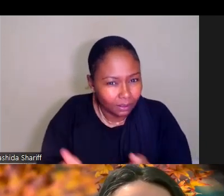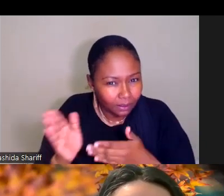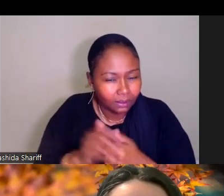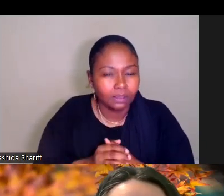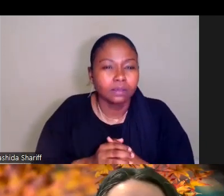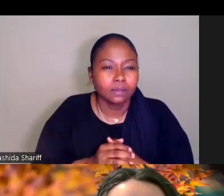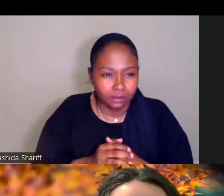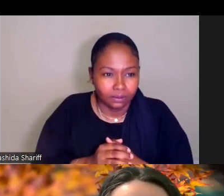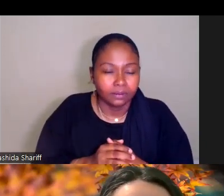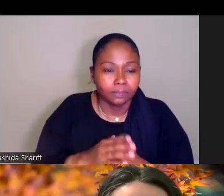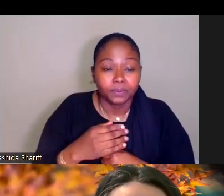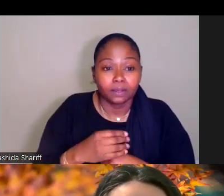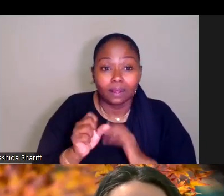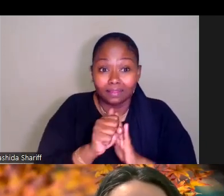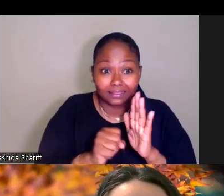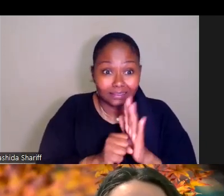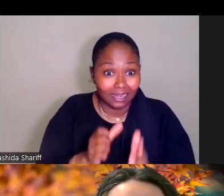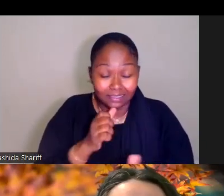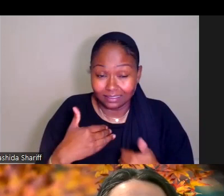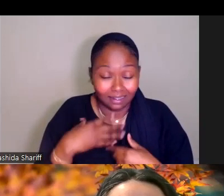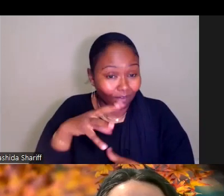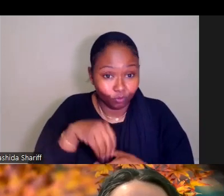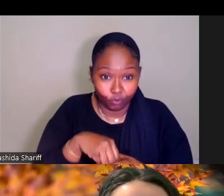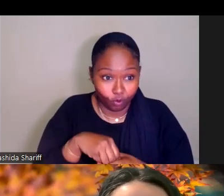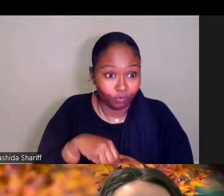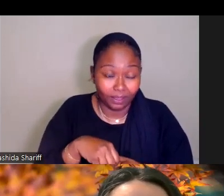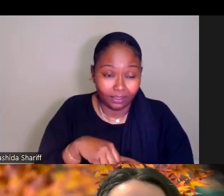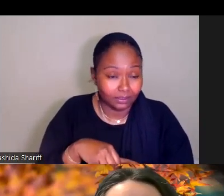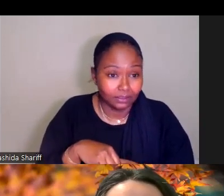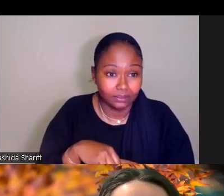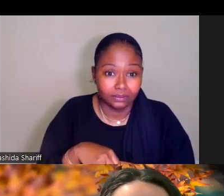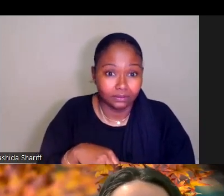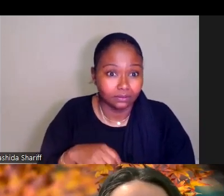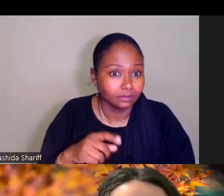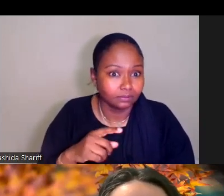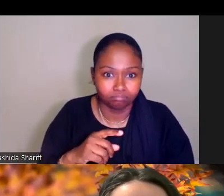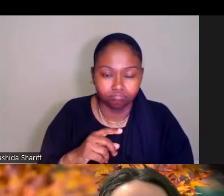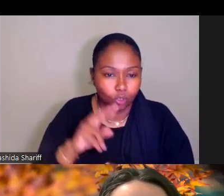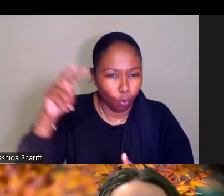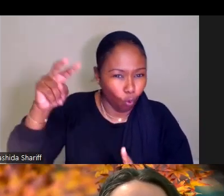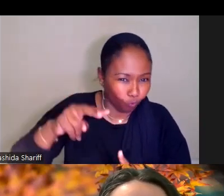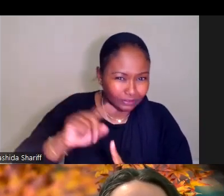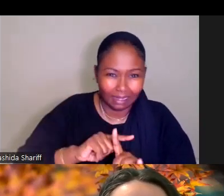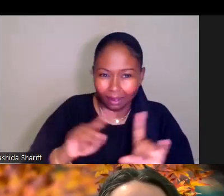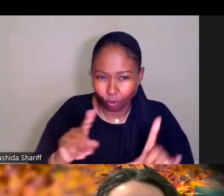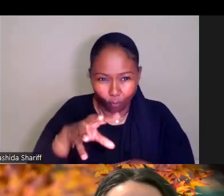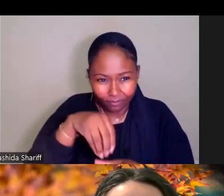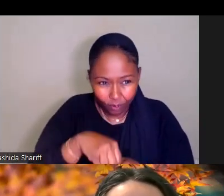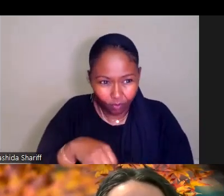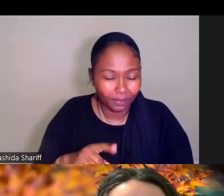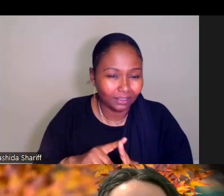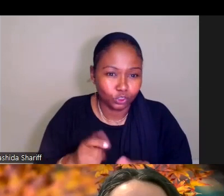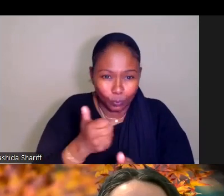county run. The state has absolutely no involvement. The state has no oversight, no involvement. And so